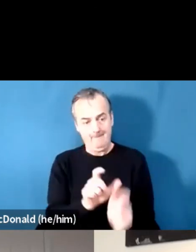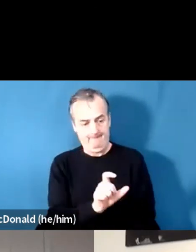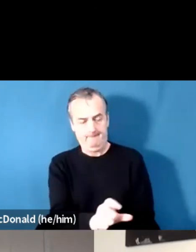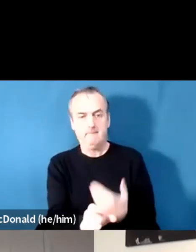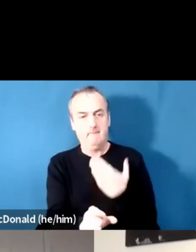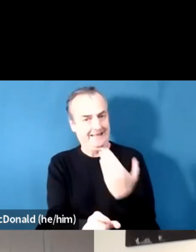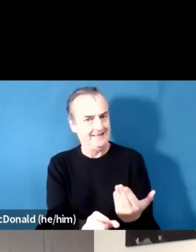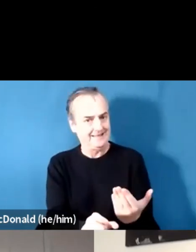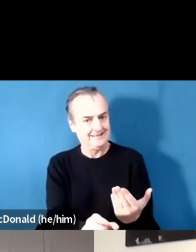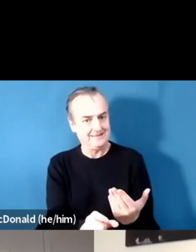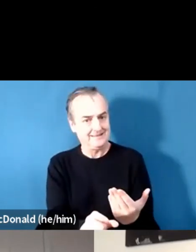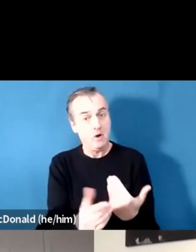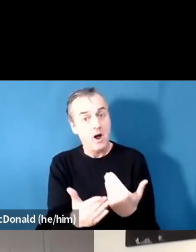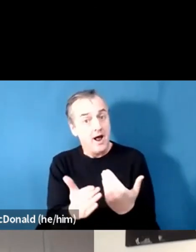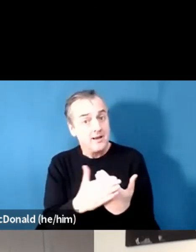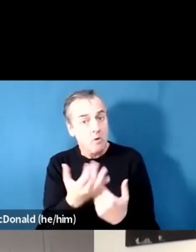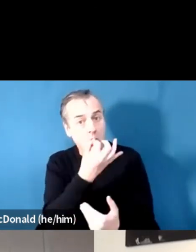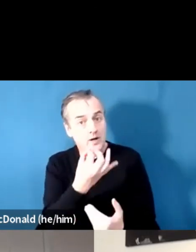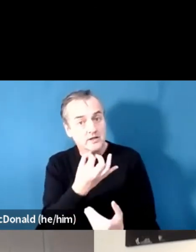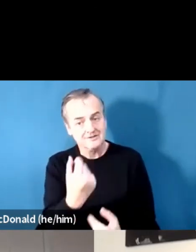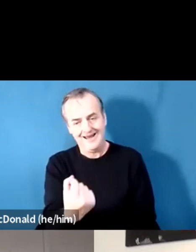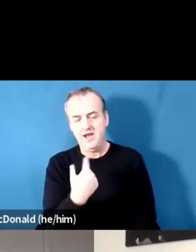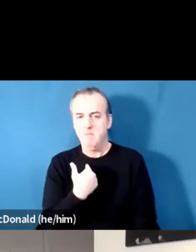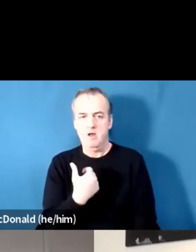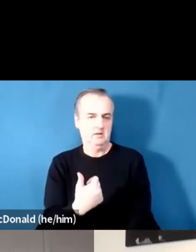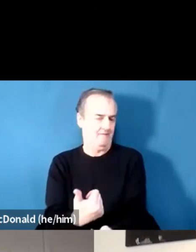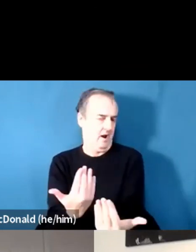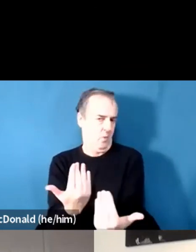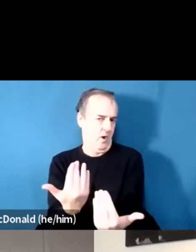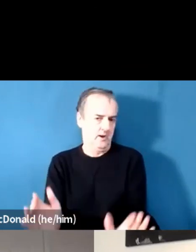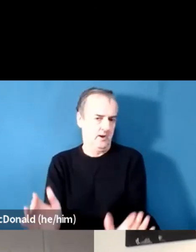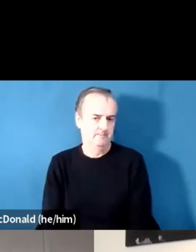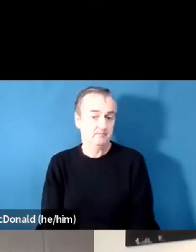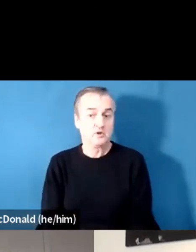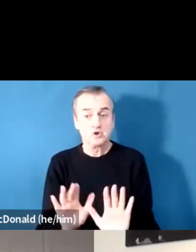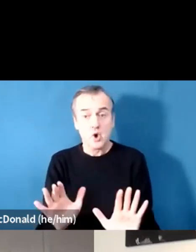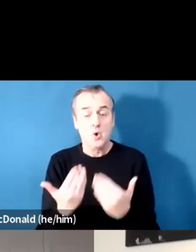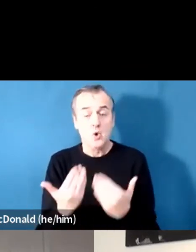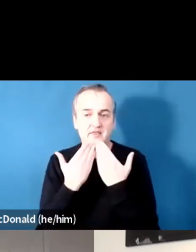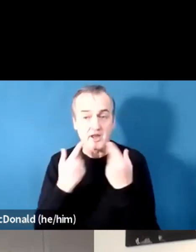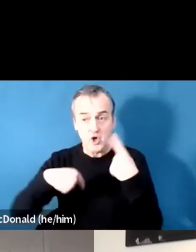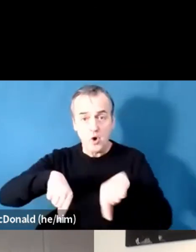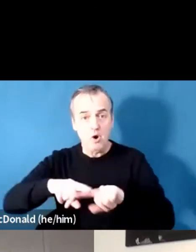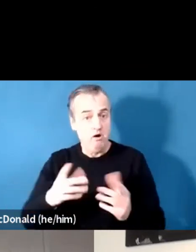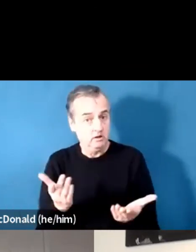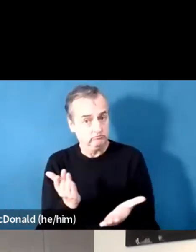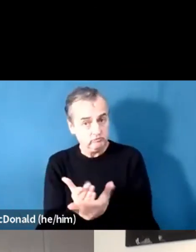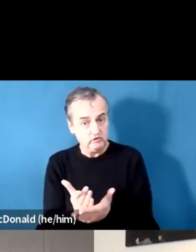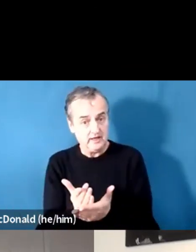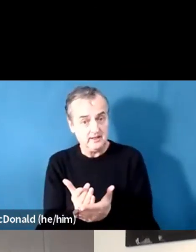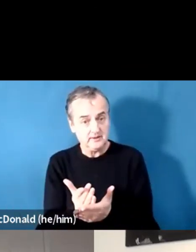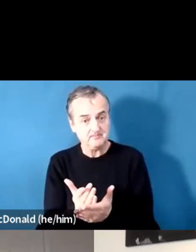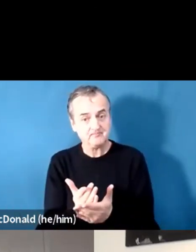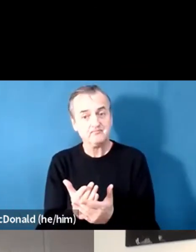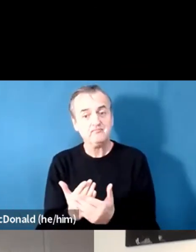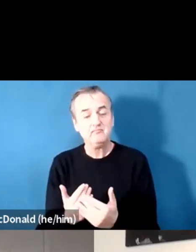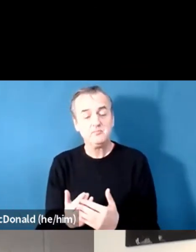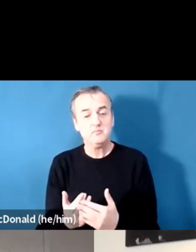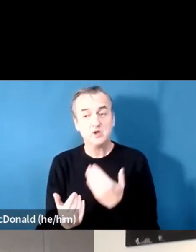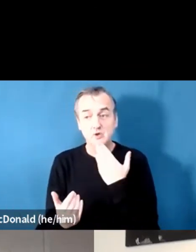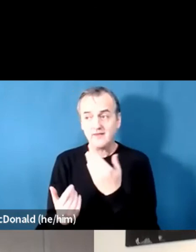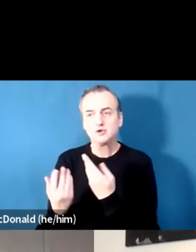if anything outside of that does come up, feel free to kind of email us. But yes, thank you so much for joining us today, Donna, Ella,